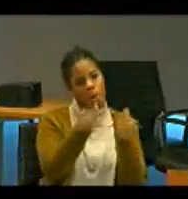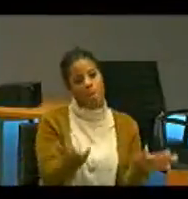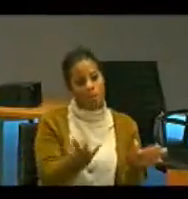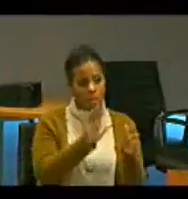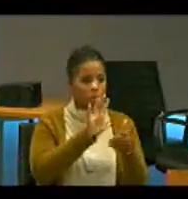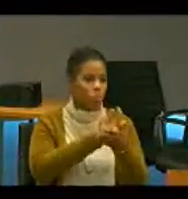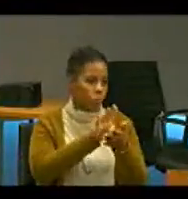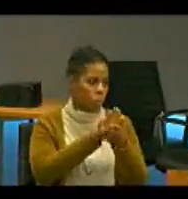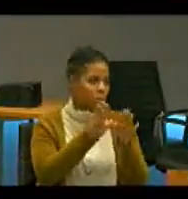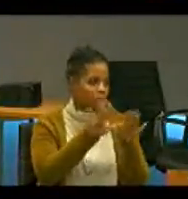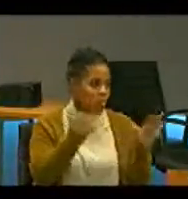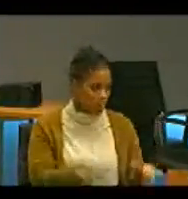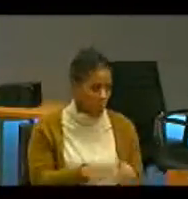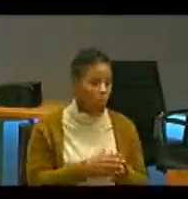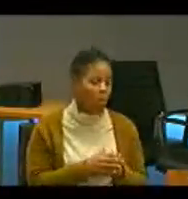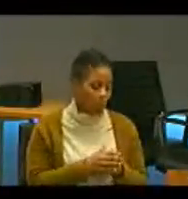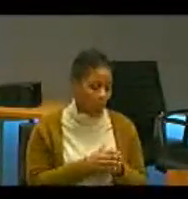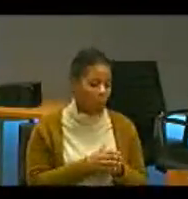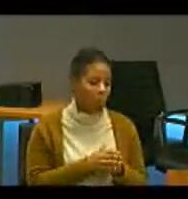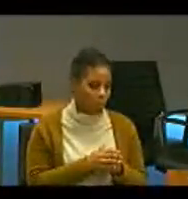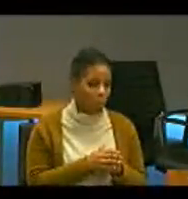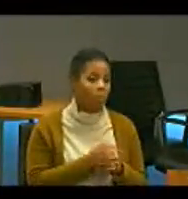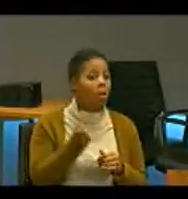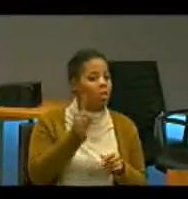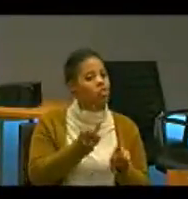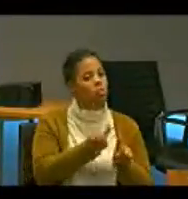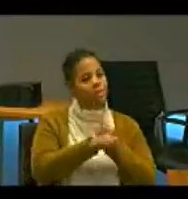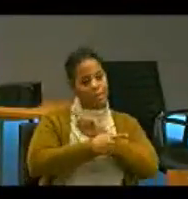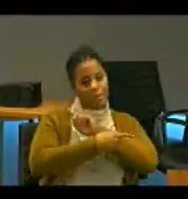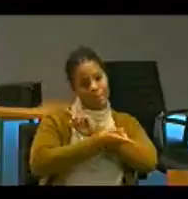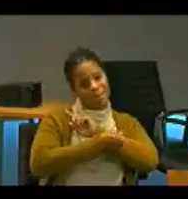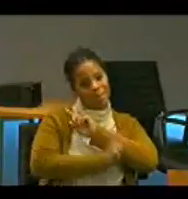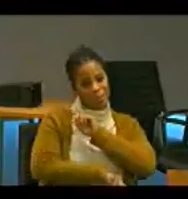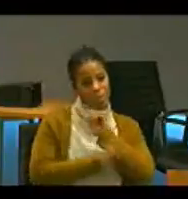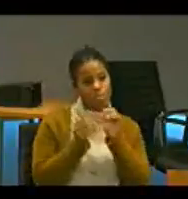in the discipline process. And